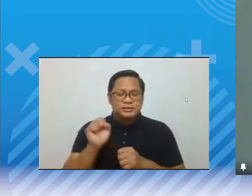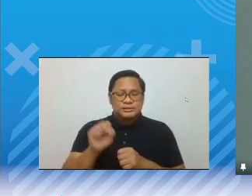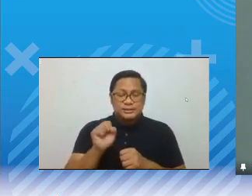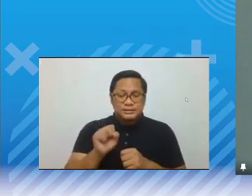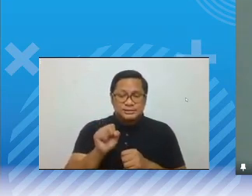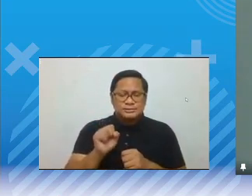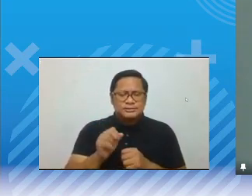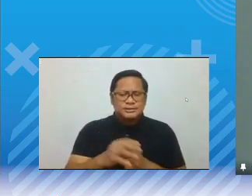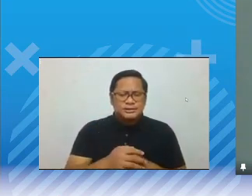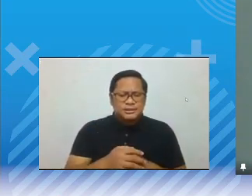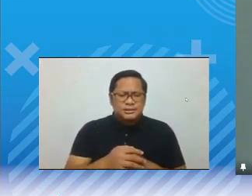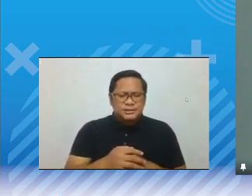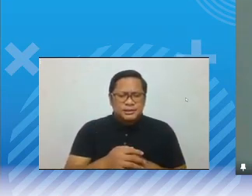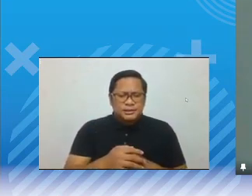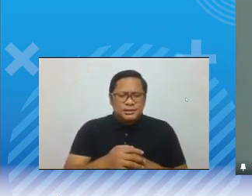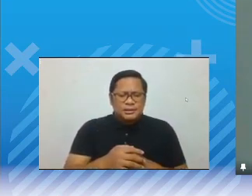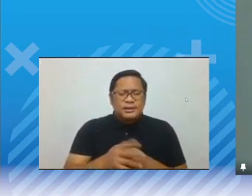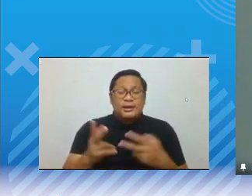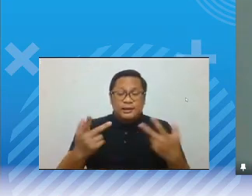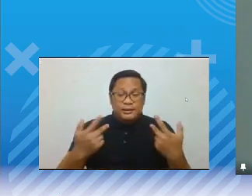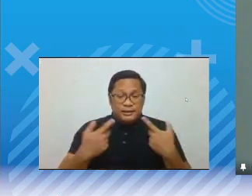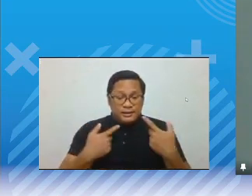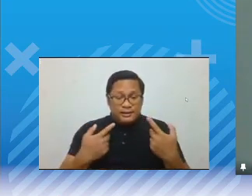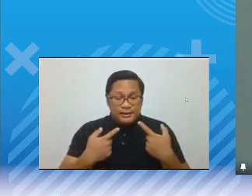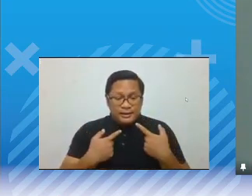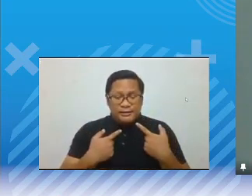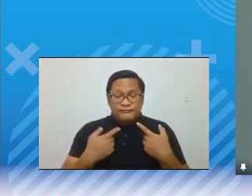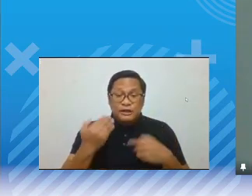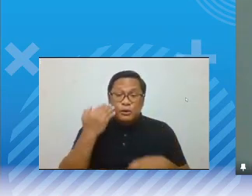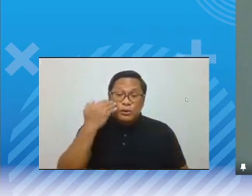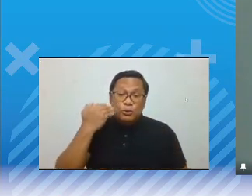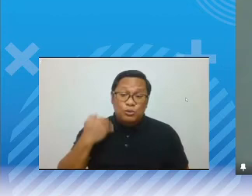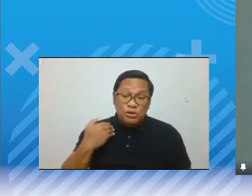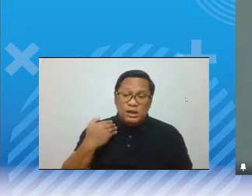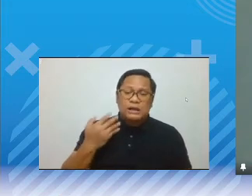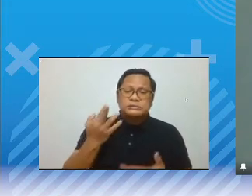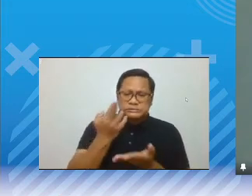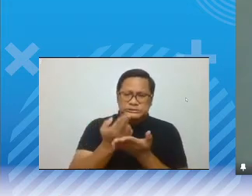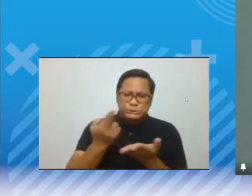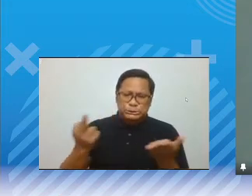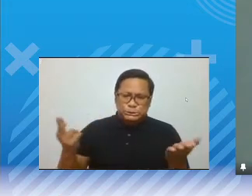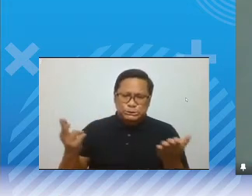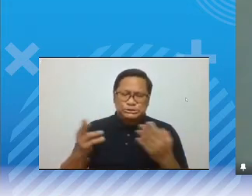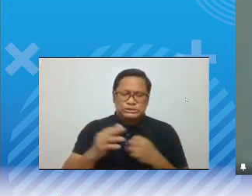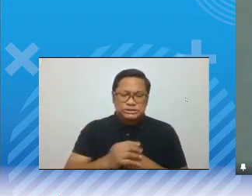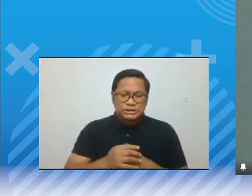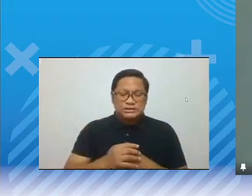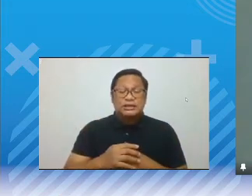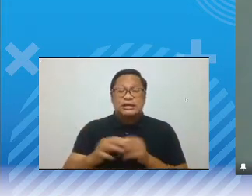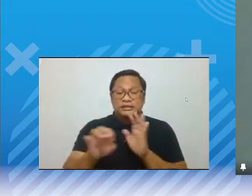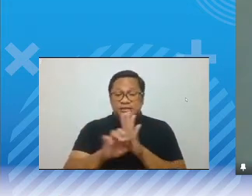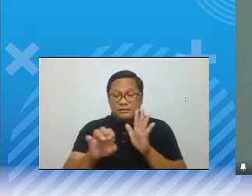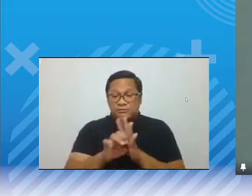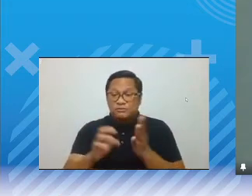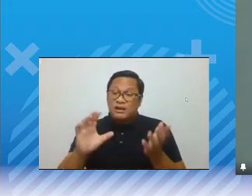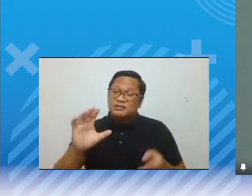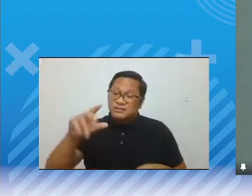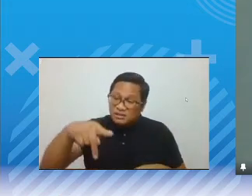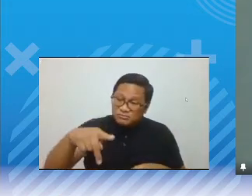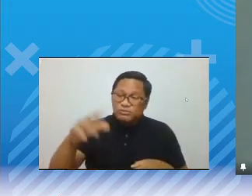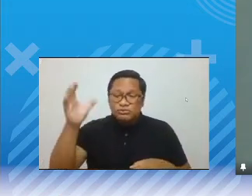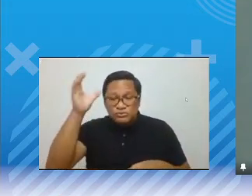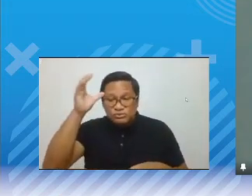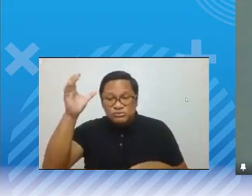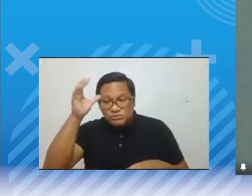yung pagkakaroon ng kakulangan sa ating mga resources like yung gadgets, internet